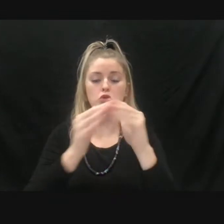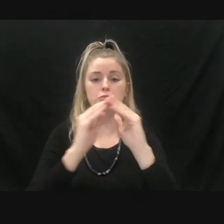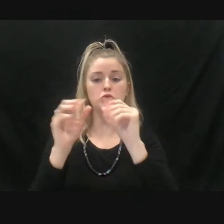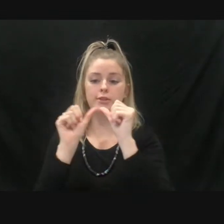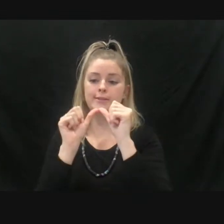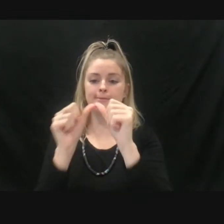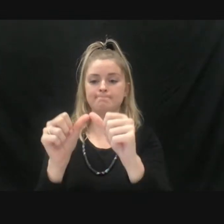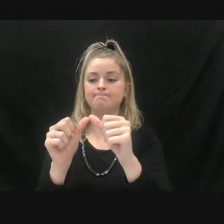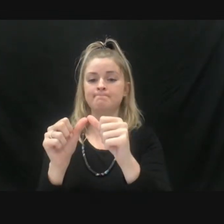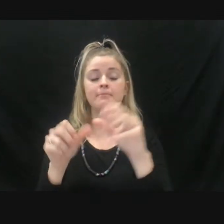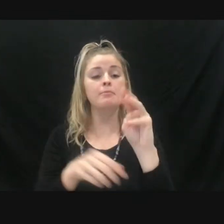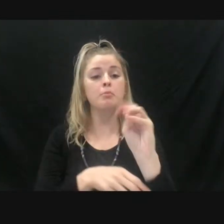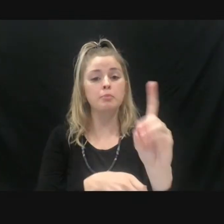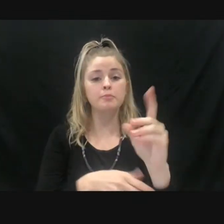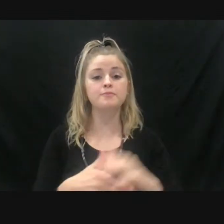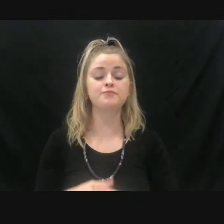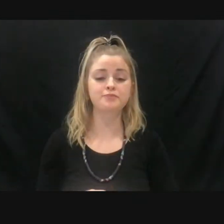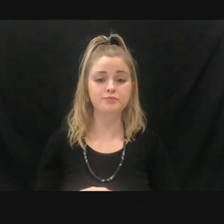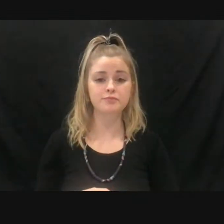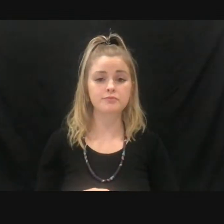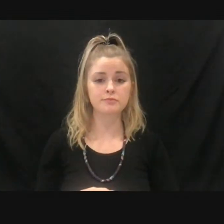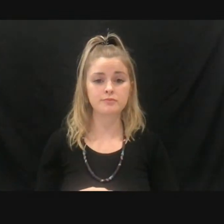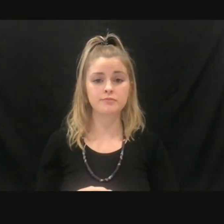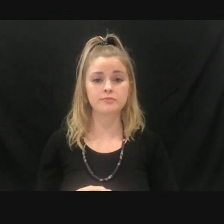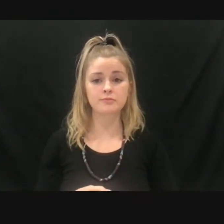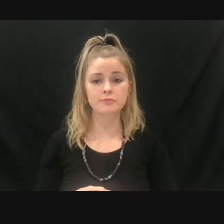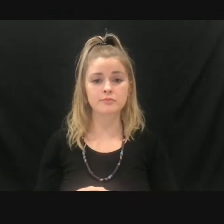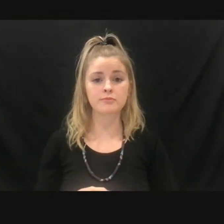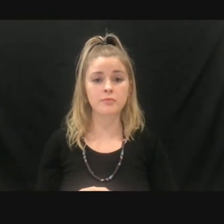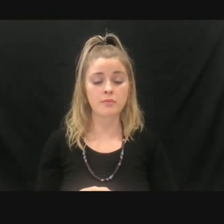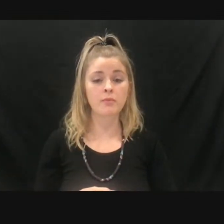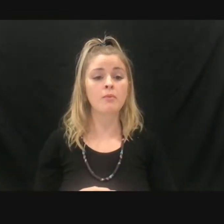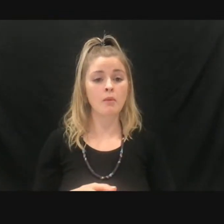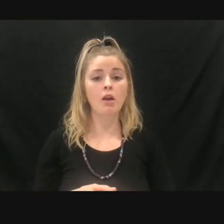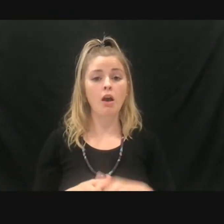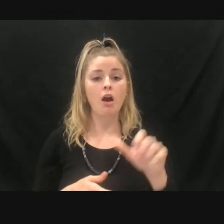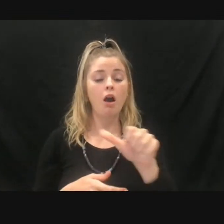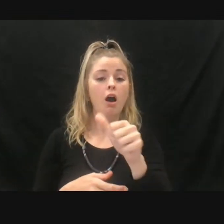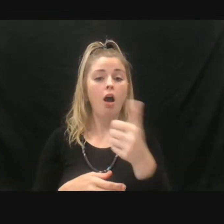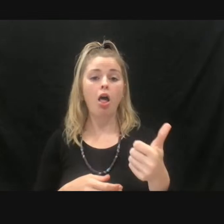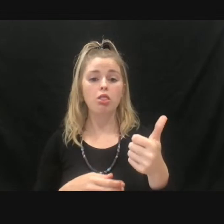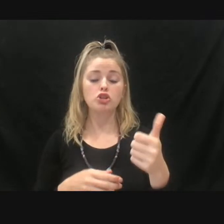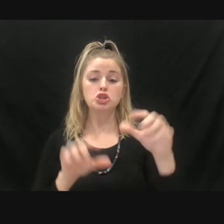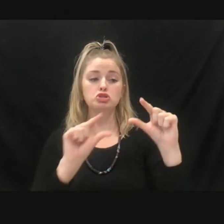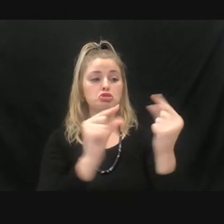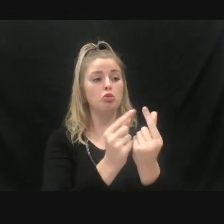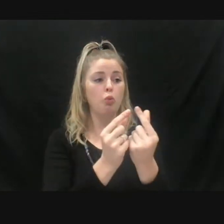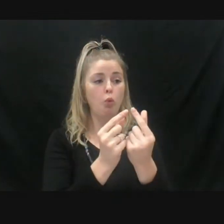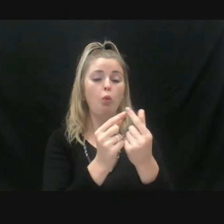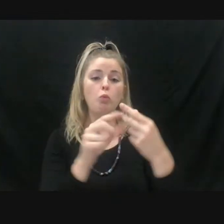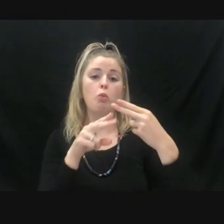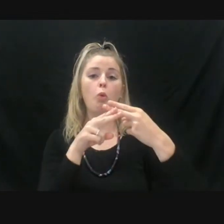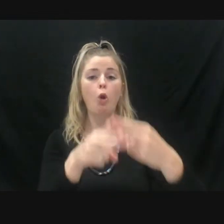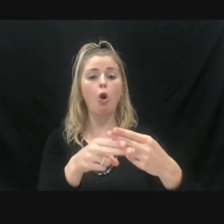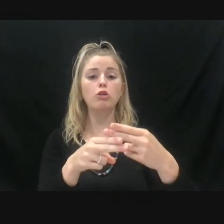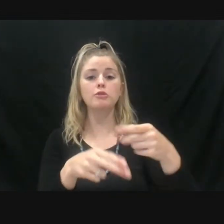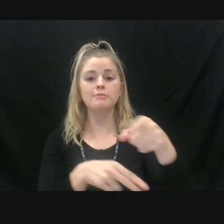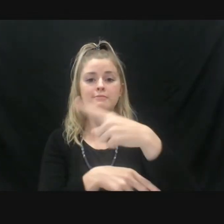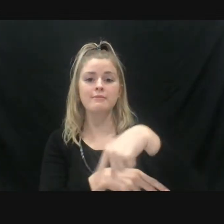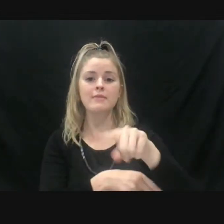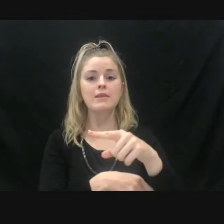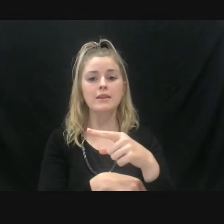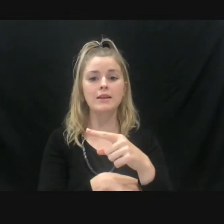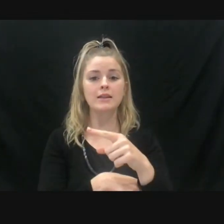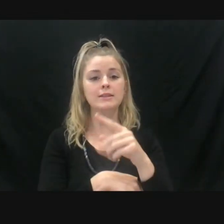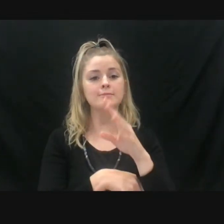OTHP, with another Indian title, They Speak with One Voice, is being led by today's speaker,